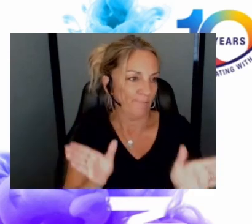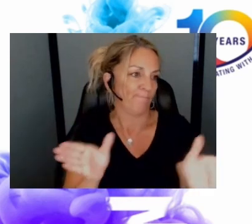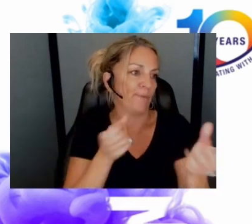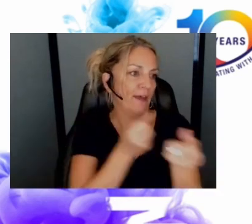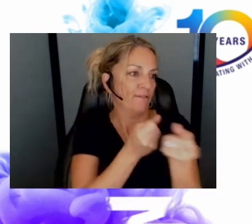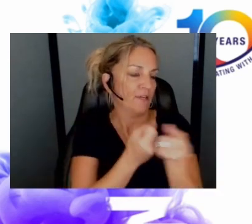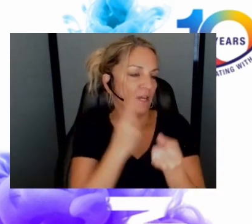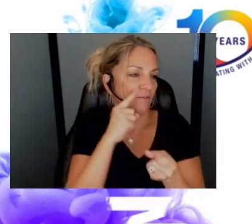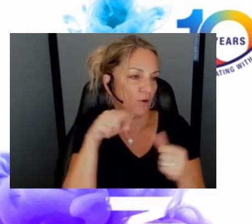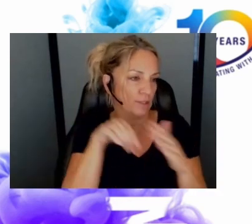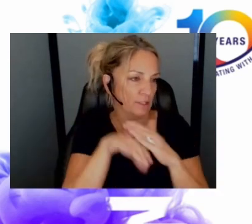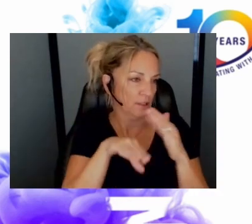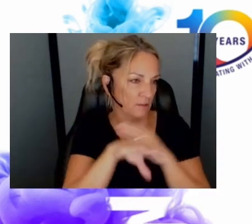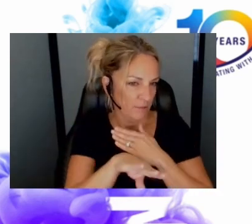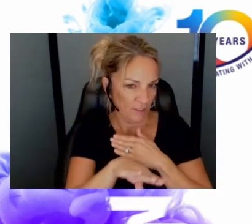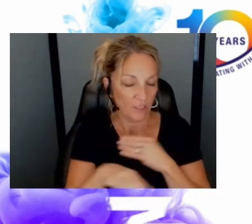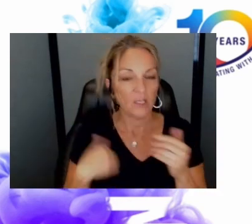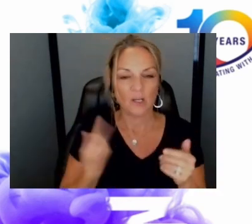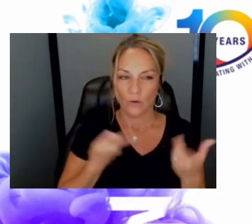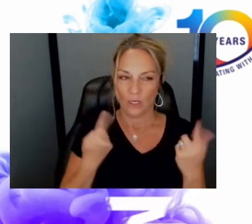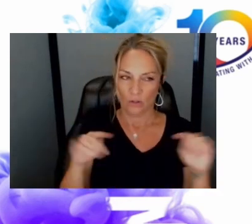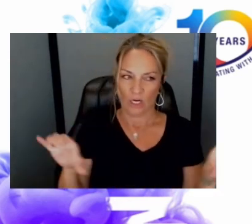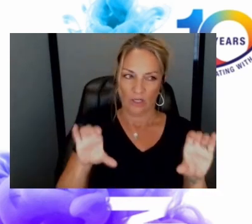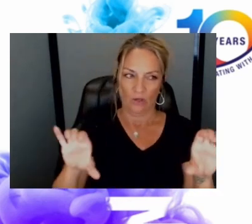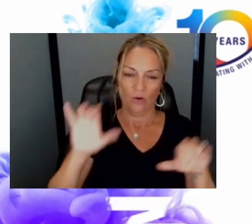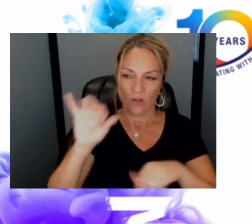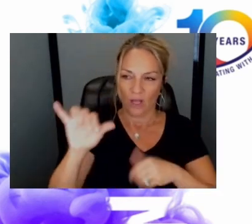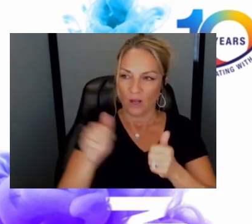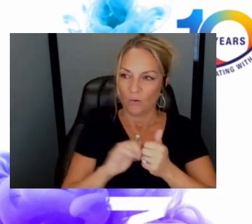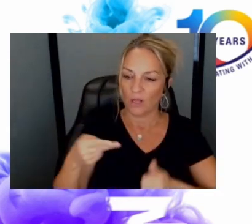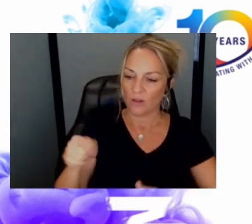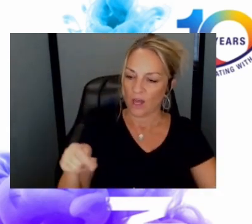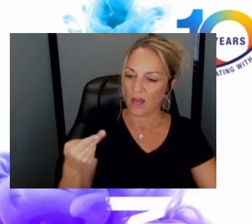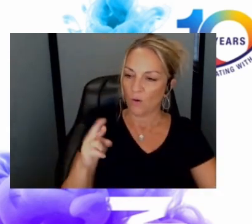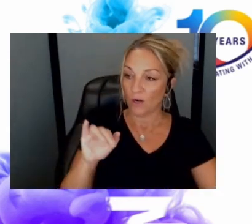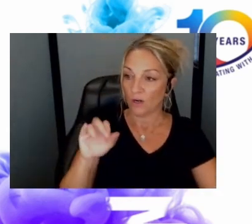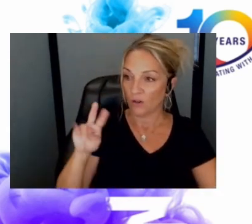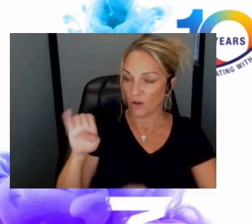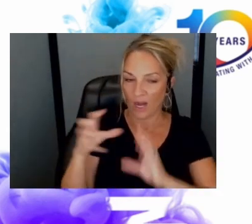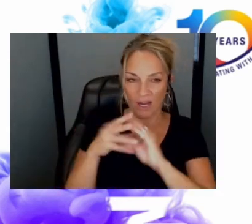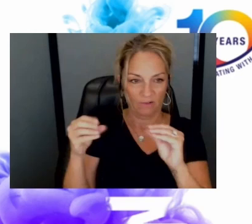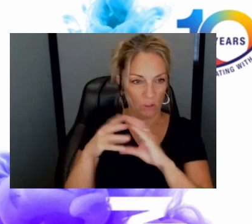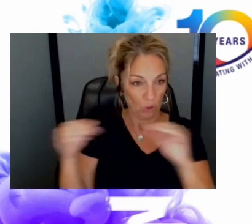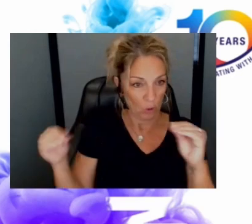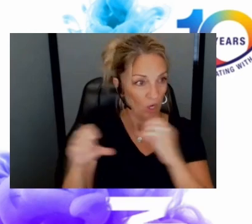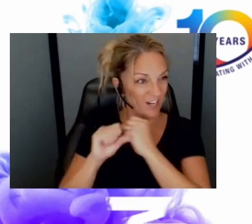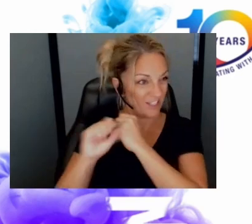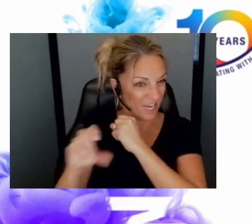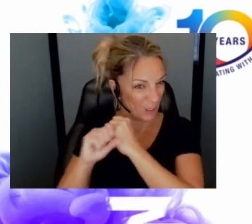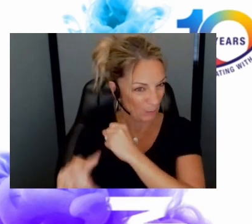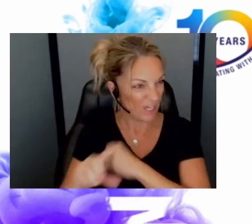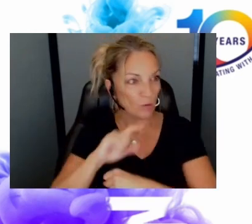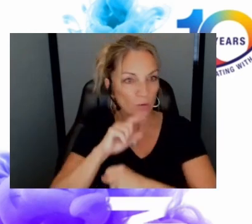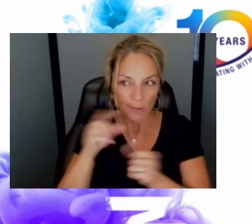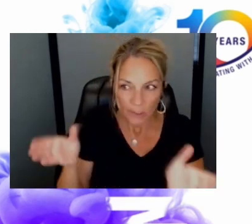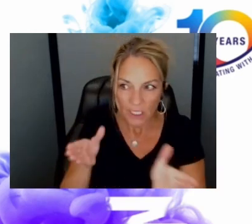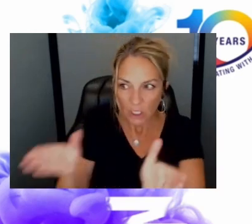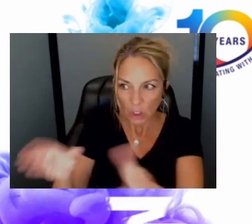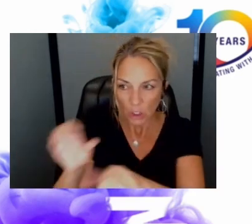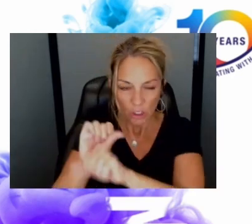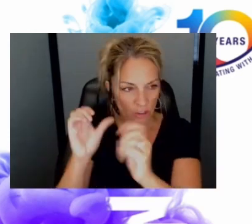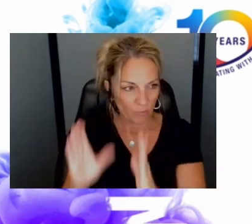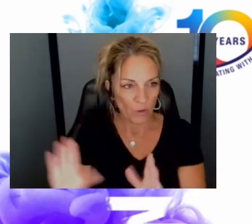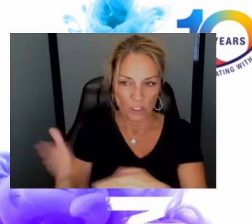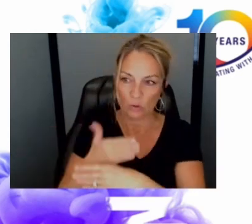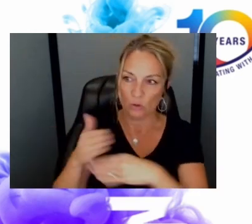that we've tried to do with our Thrive Stories campaign, which is really to encourage employees to share their stories and then also talk